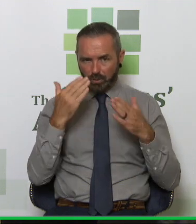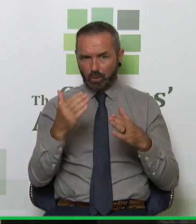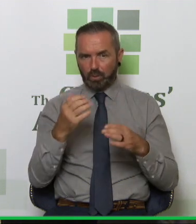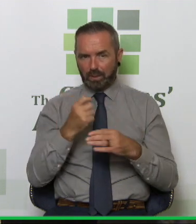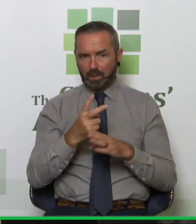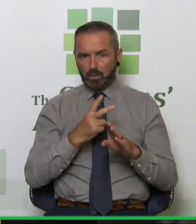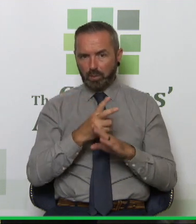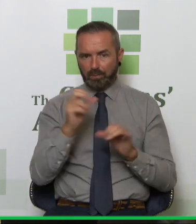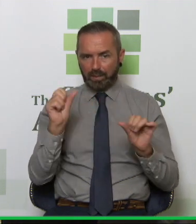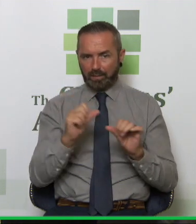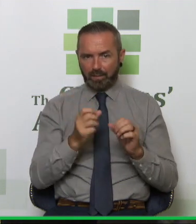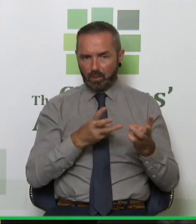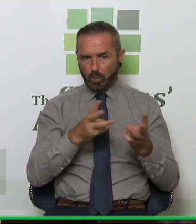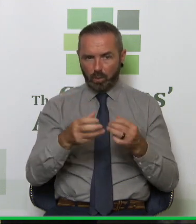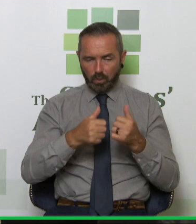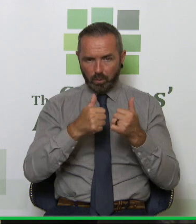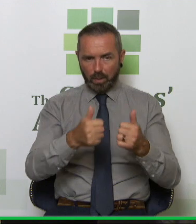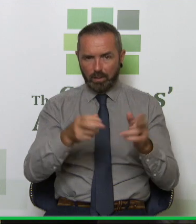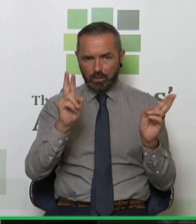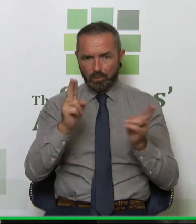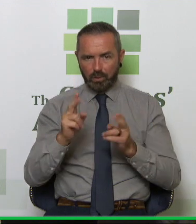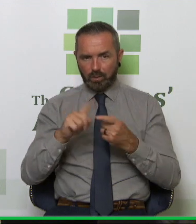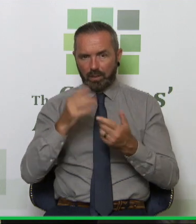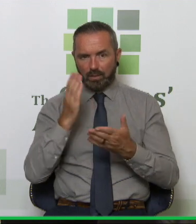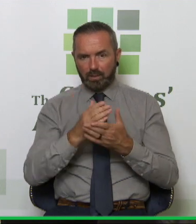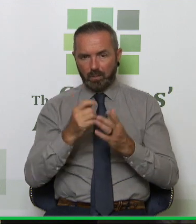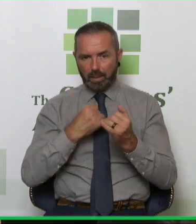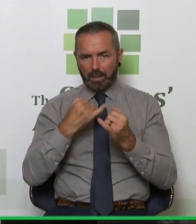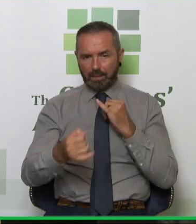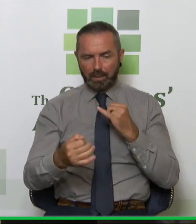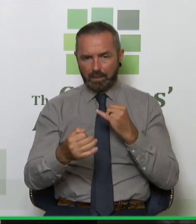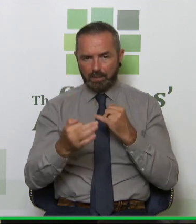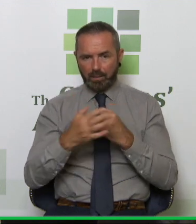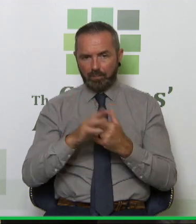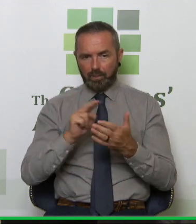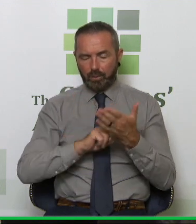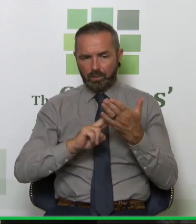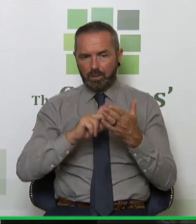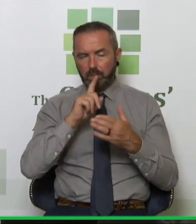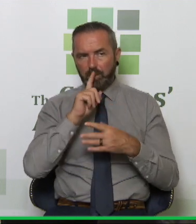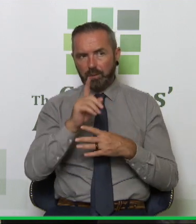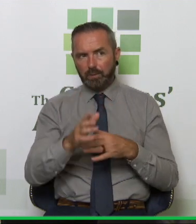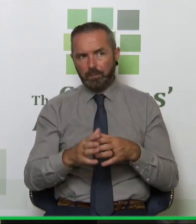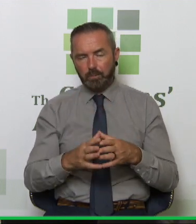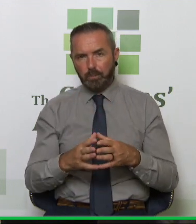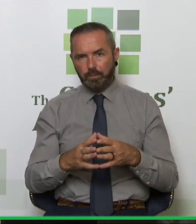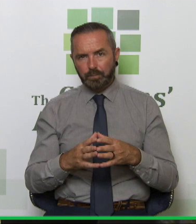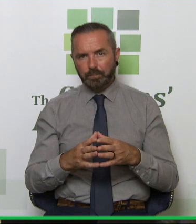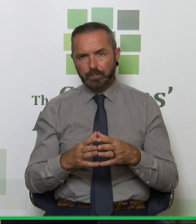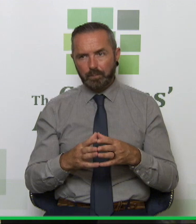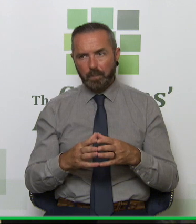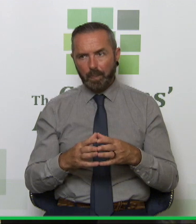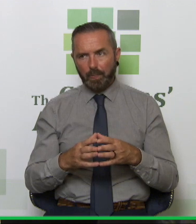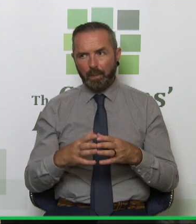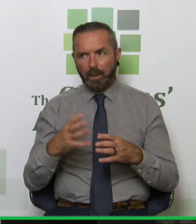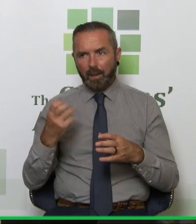intervention in reducing and stopping escalation of harmful drug use. But we do have